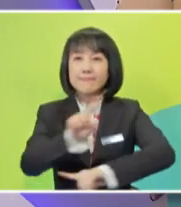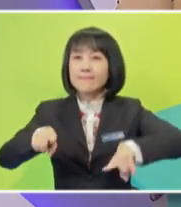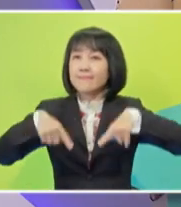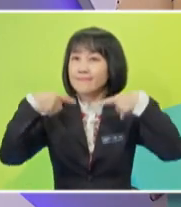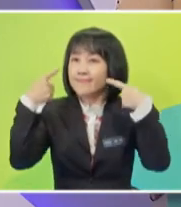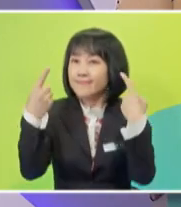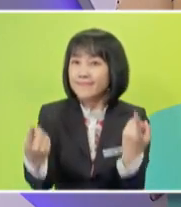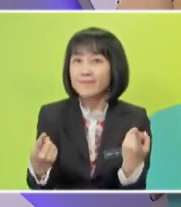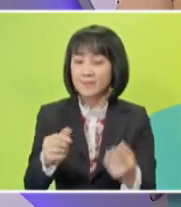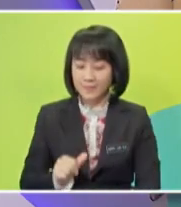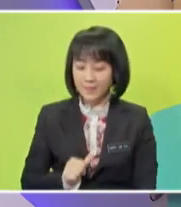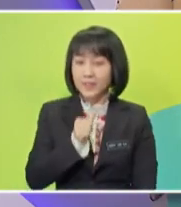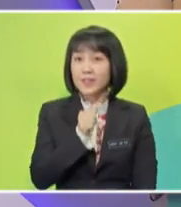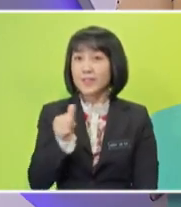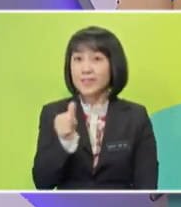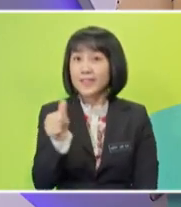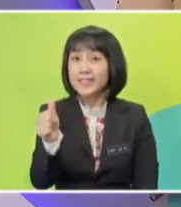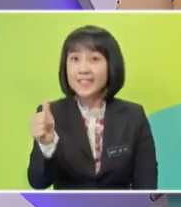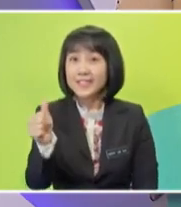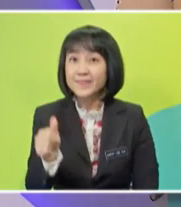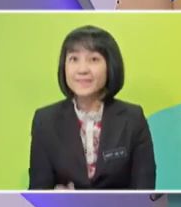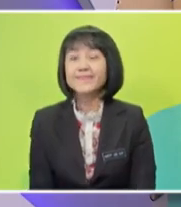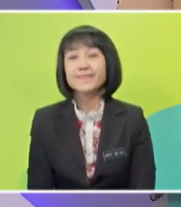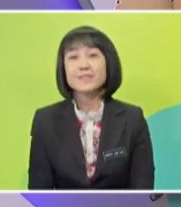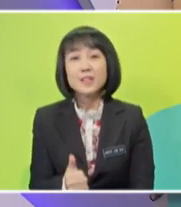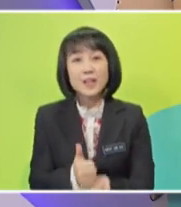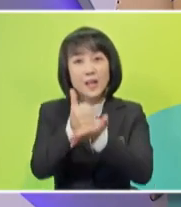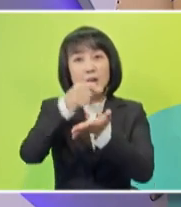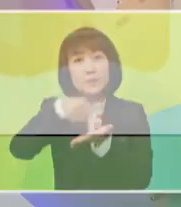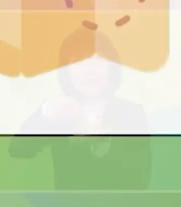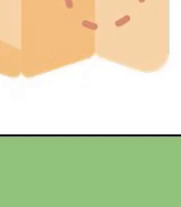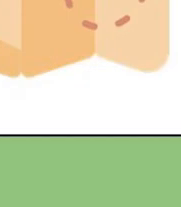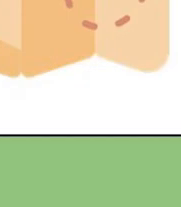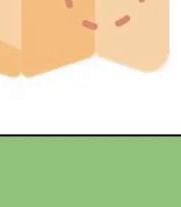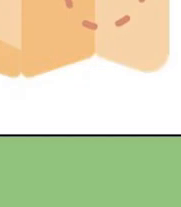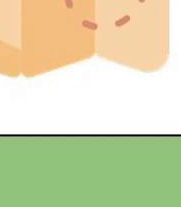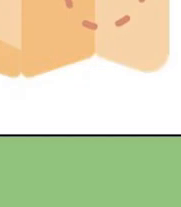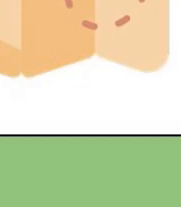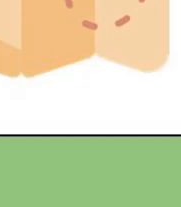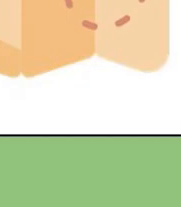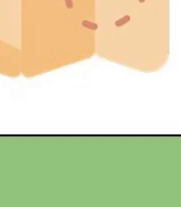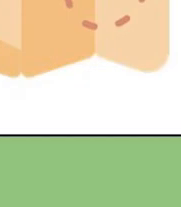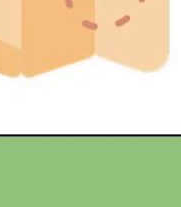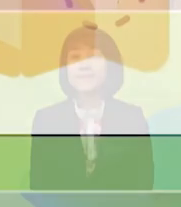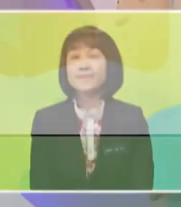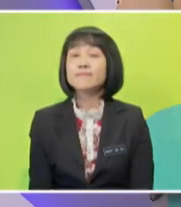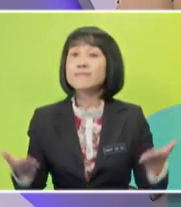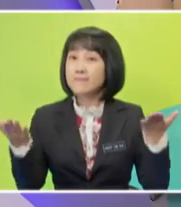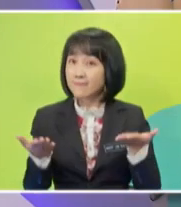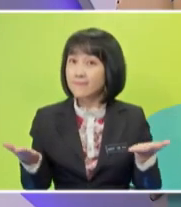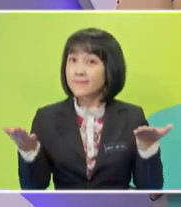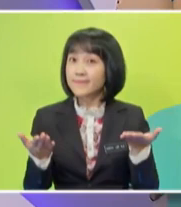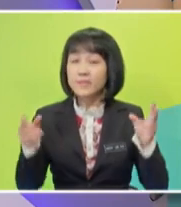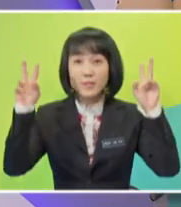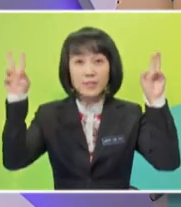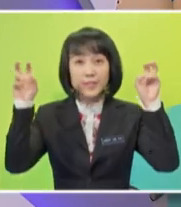an adventure. Oh, wow. Okay, and we're going to help these animals escape. Okay, alright, so here, the topic